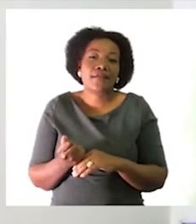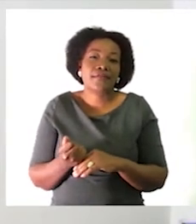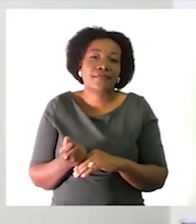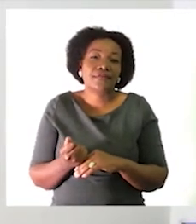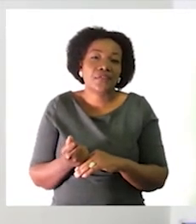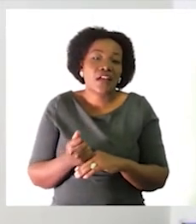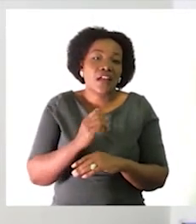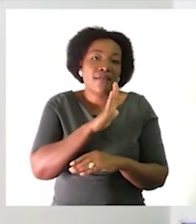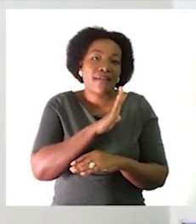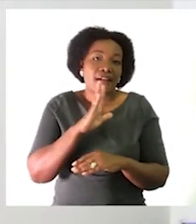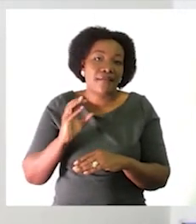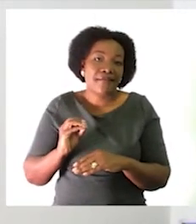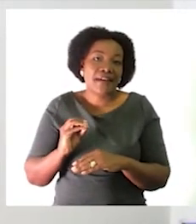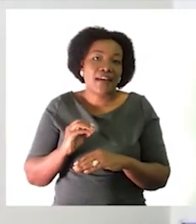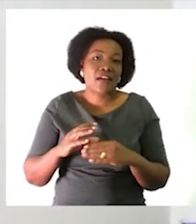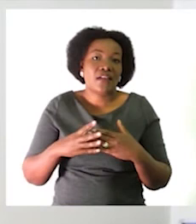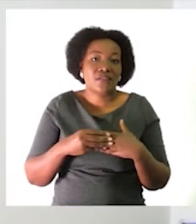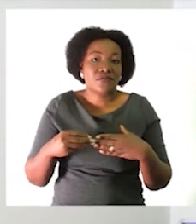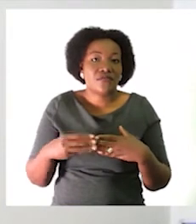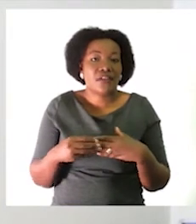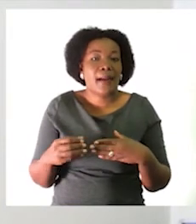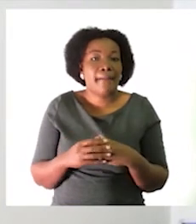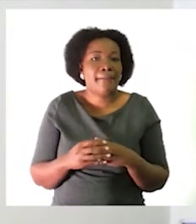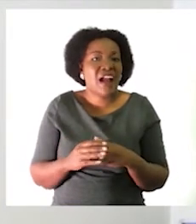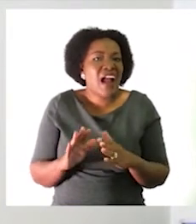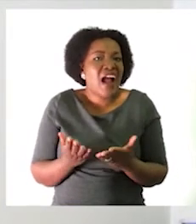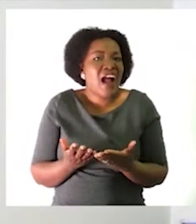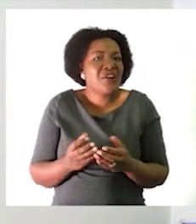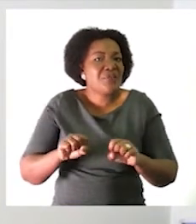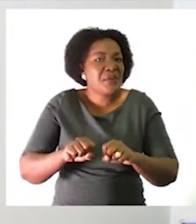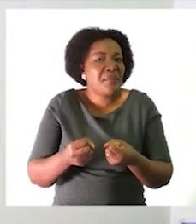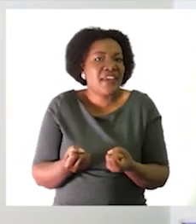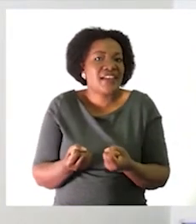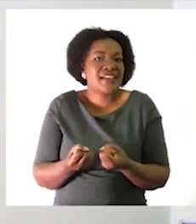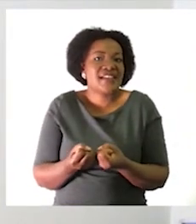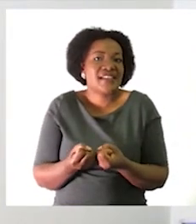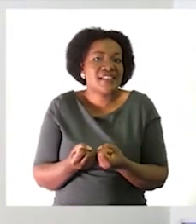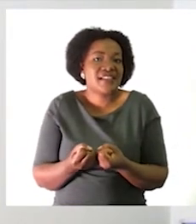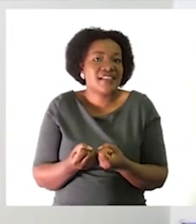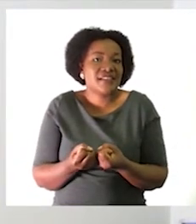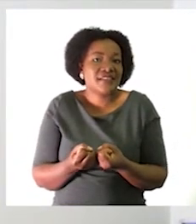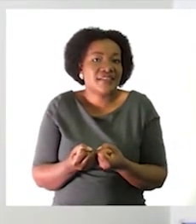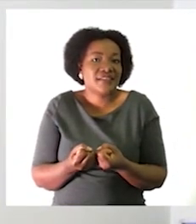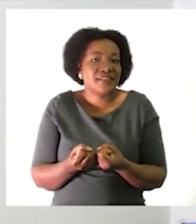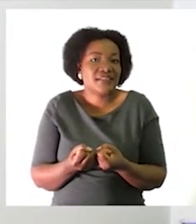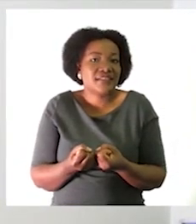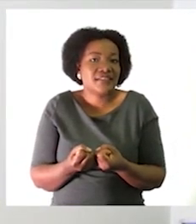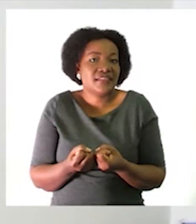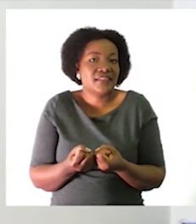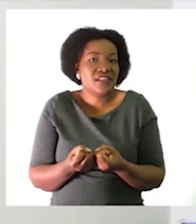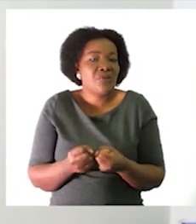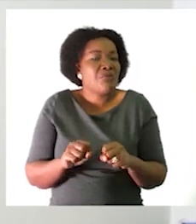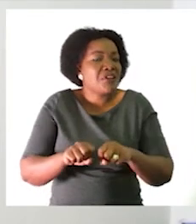a $50, how can you decompose the money? We have to decompose the money according to